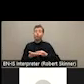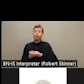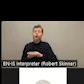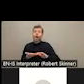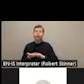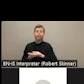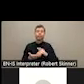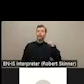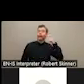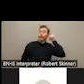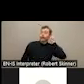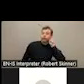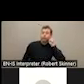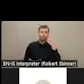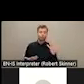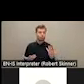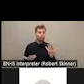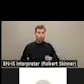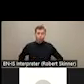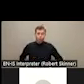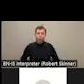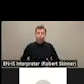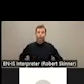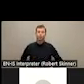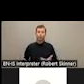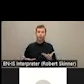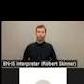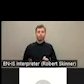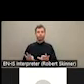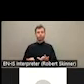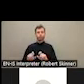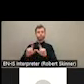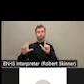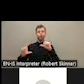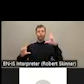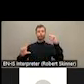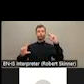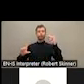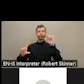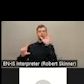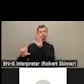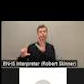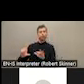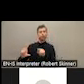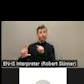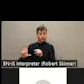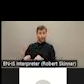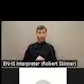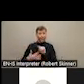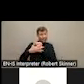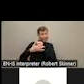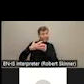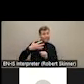screen readers. So all of these were and are and will be solutions that have to be designed